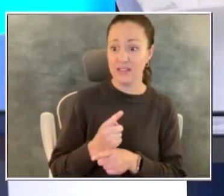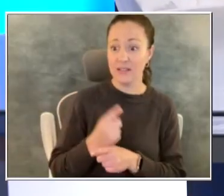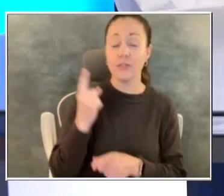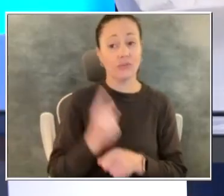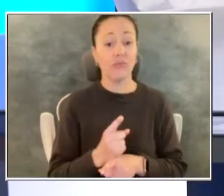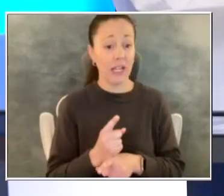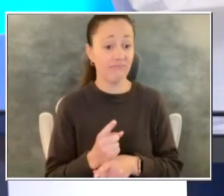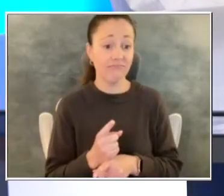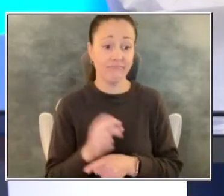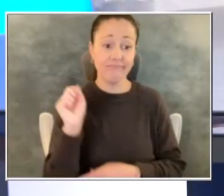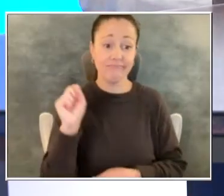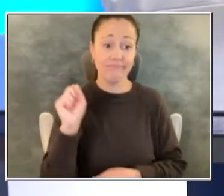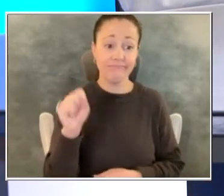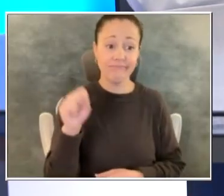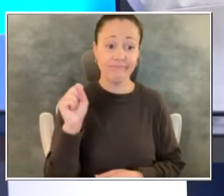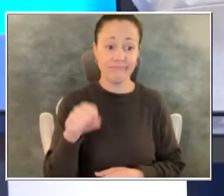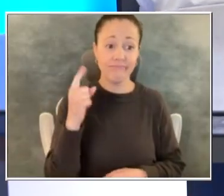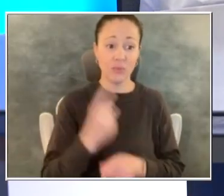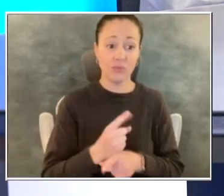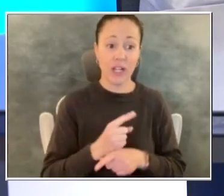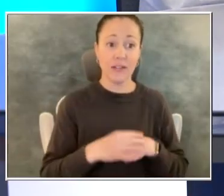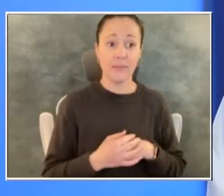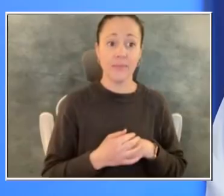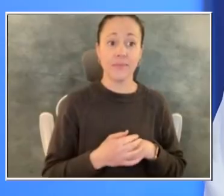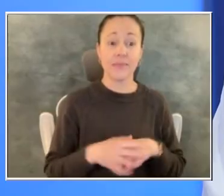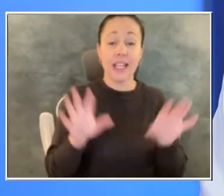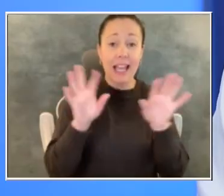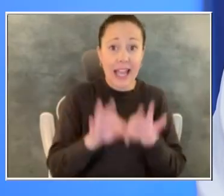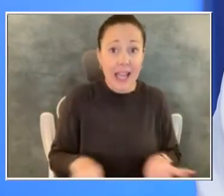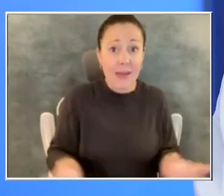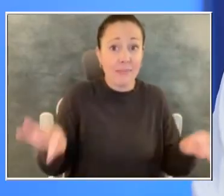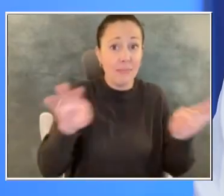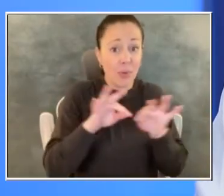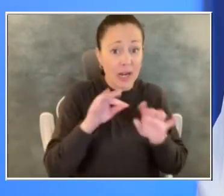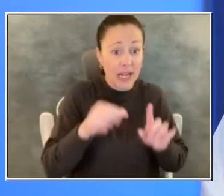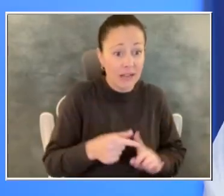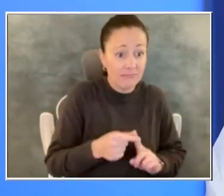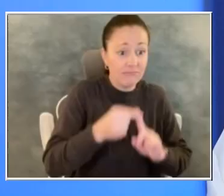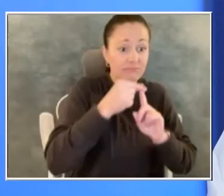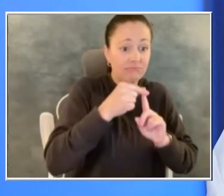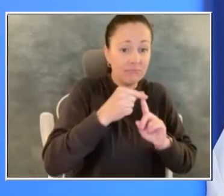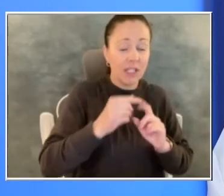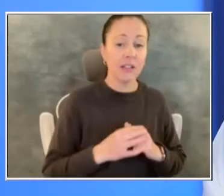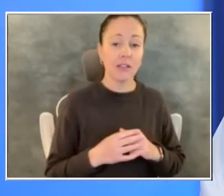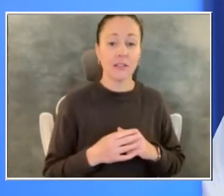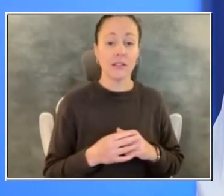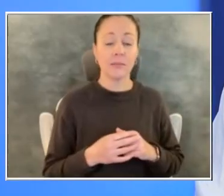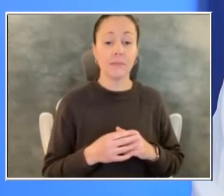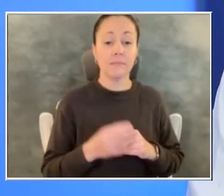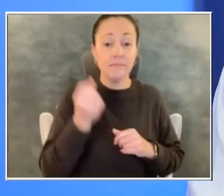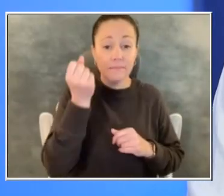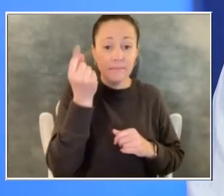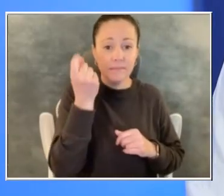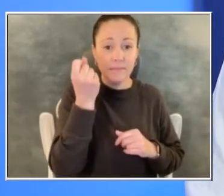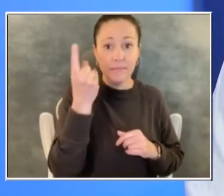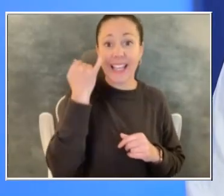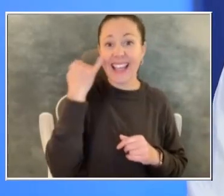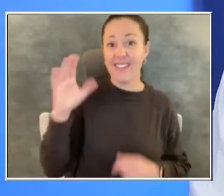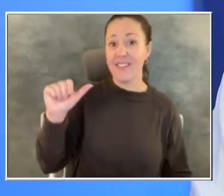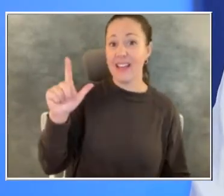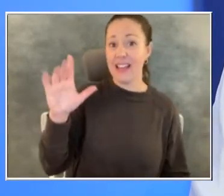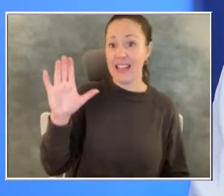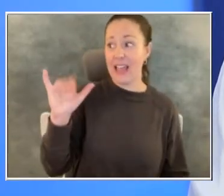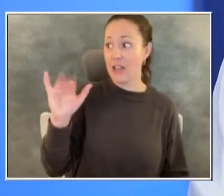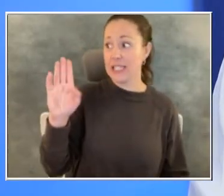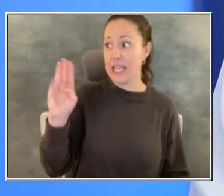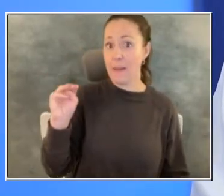arteries. Correct. And one important nuance I have to say is that even if there is a calcium score, hard plaque,